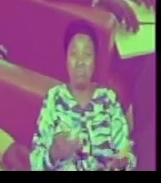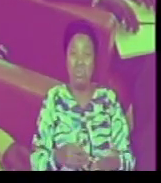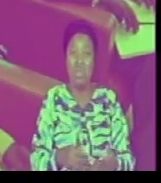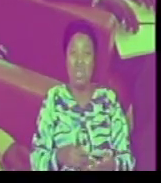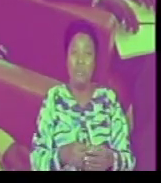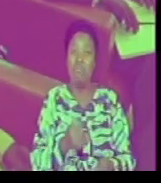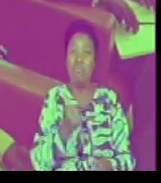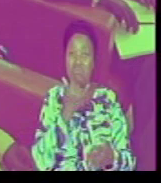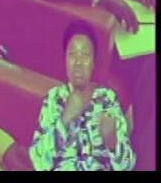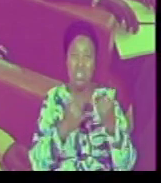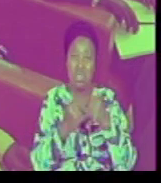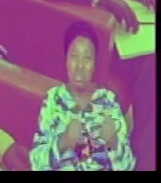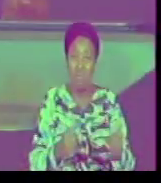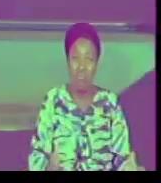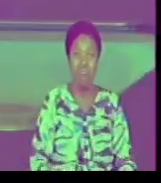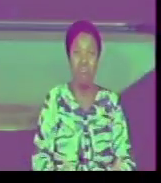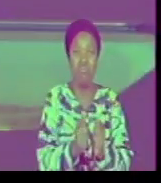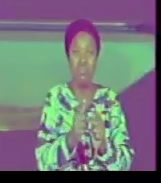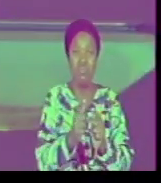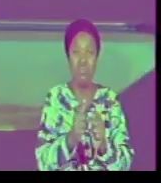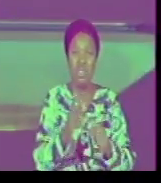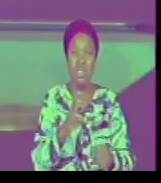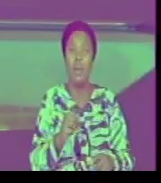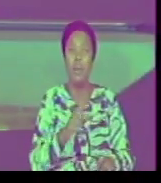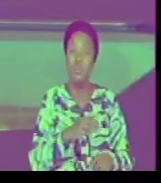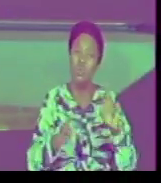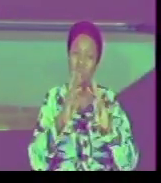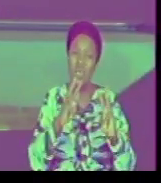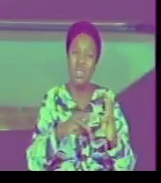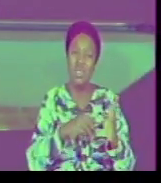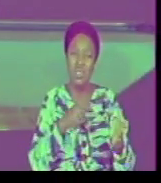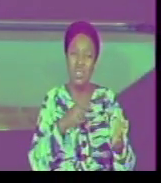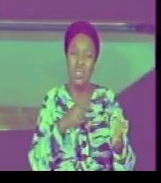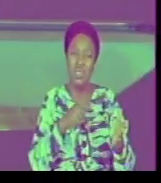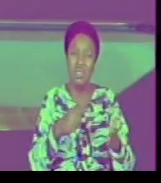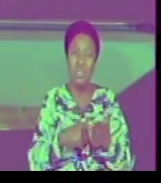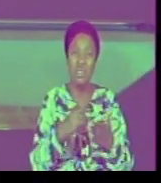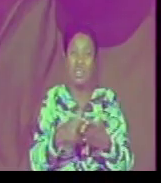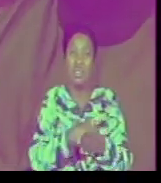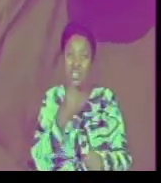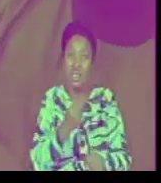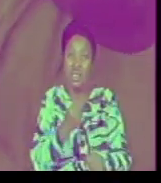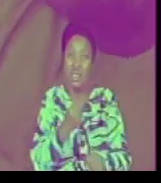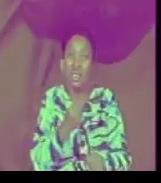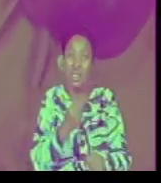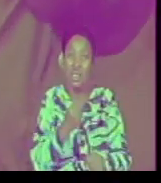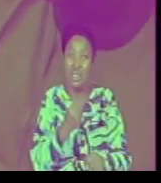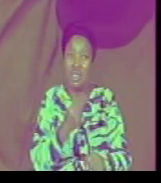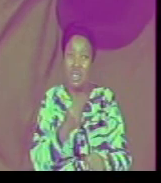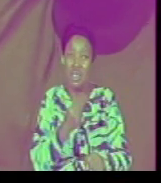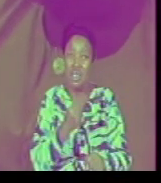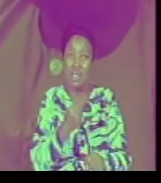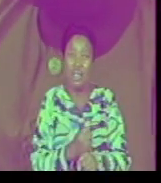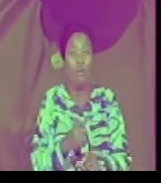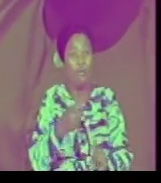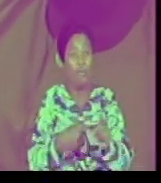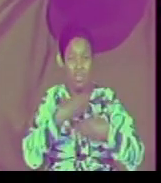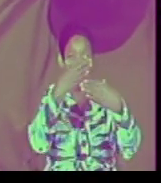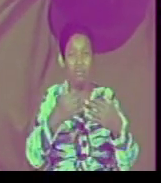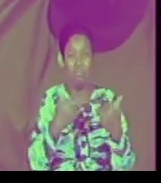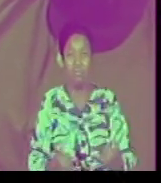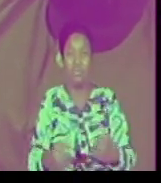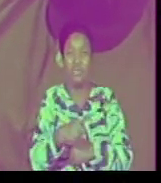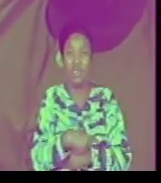time, this year, from today, somebody help me shout today. From